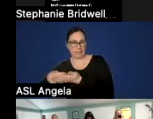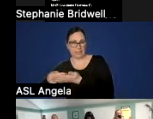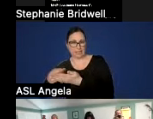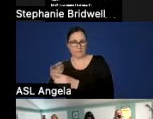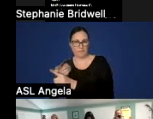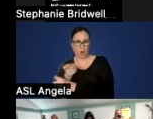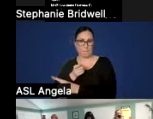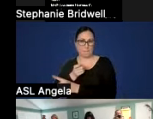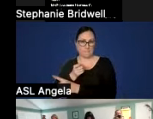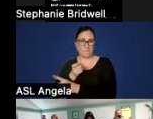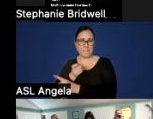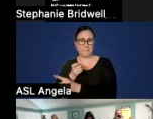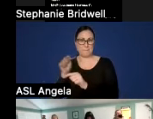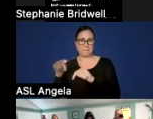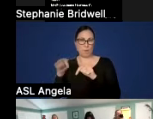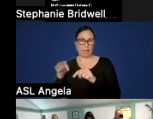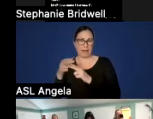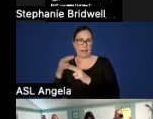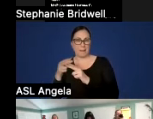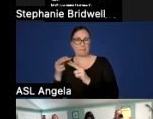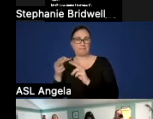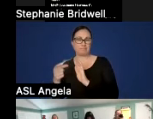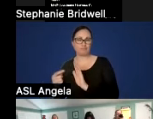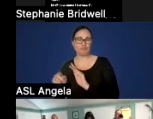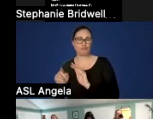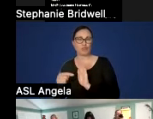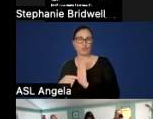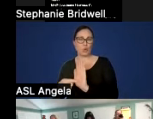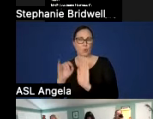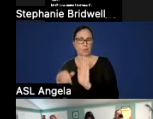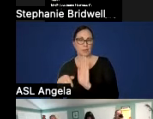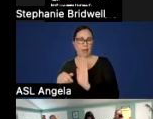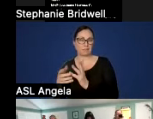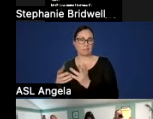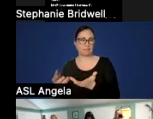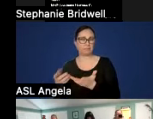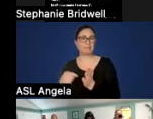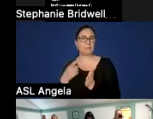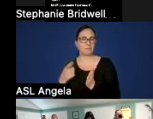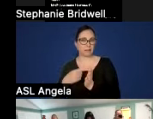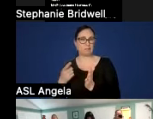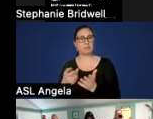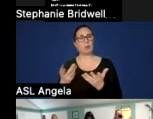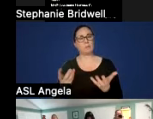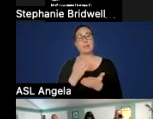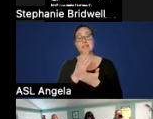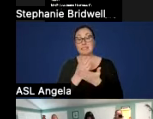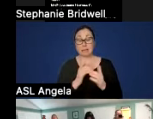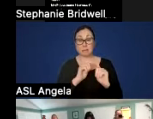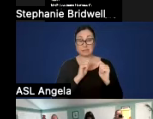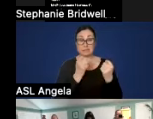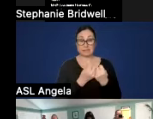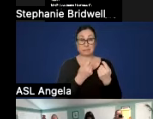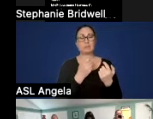came from, their name might be reflected in that. Some teams are purely for